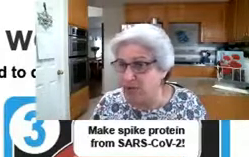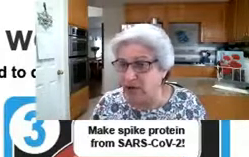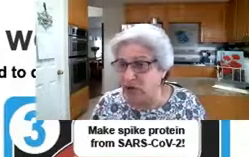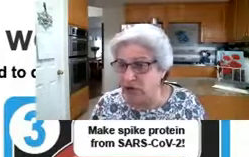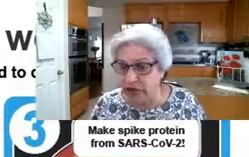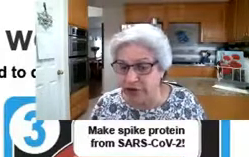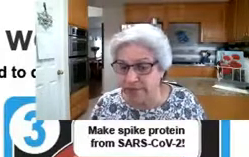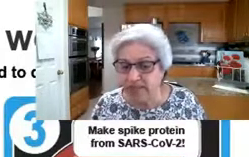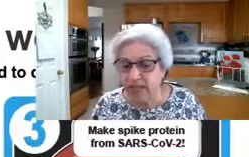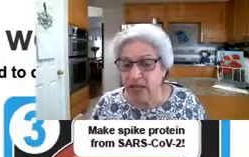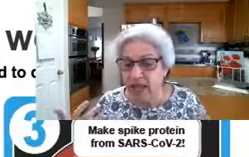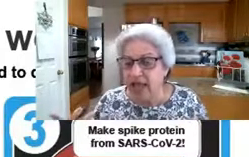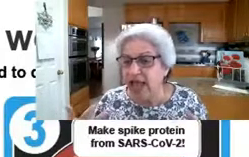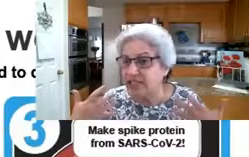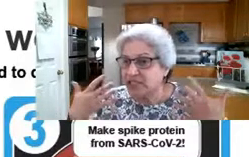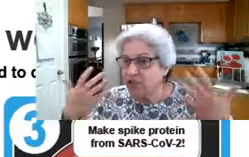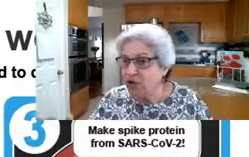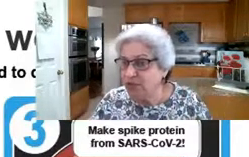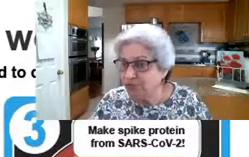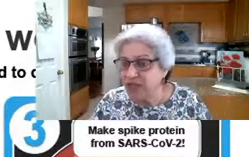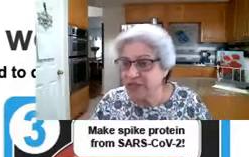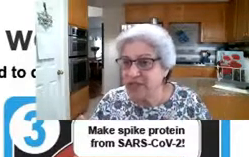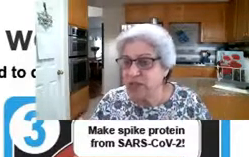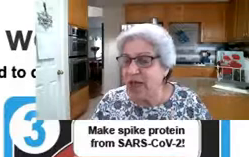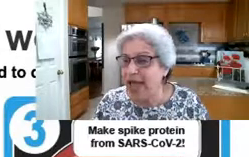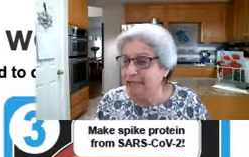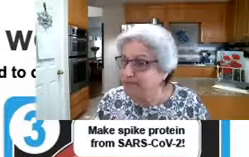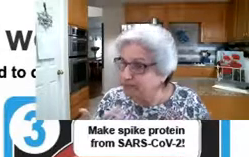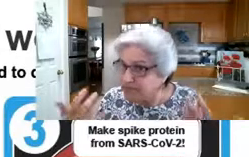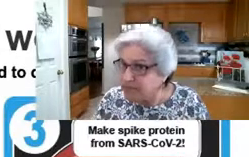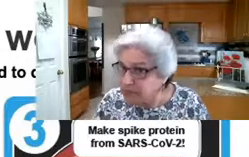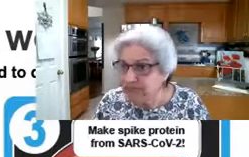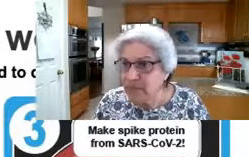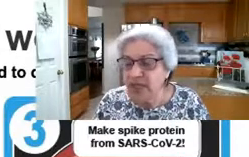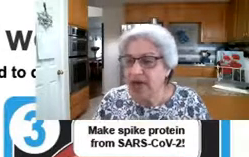just spoke about earlier. And so in this way,